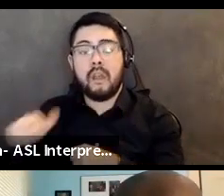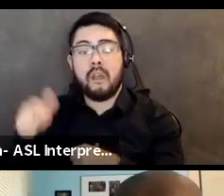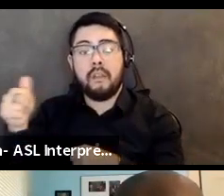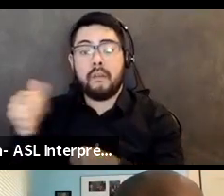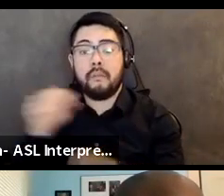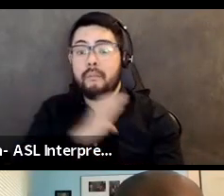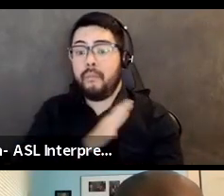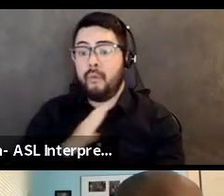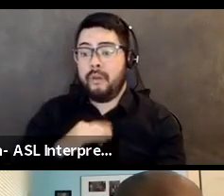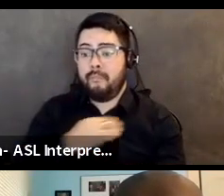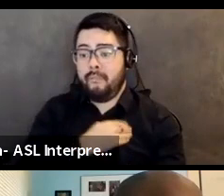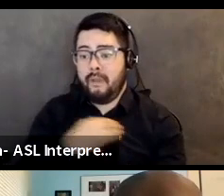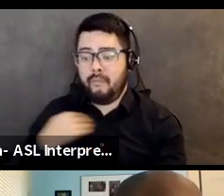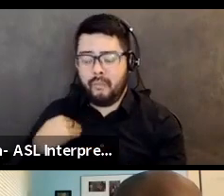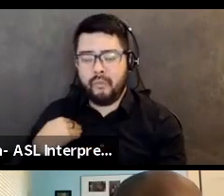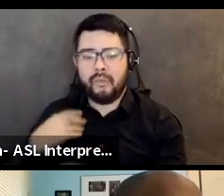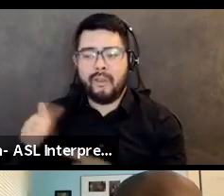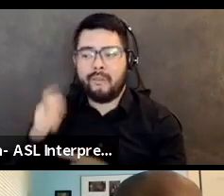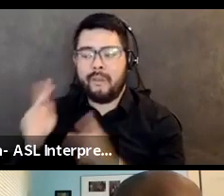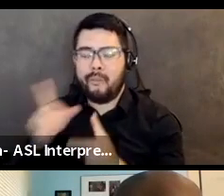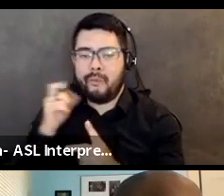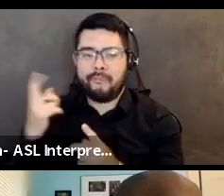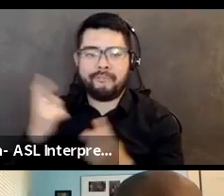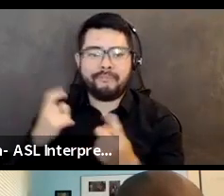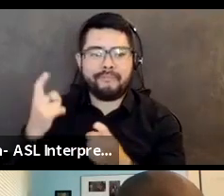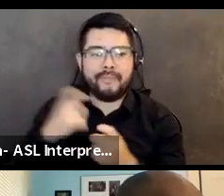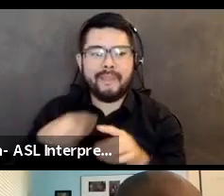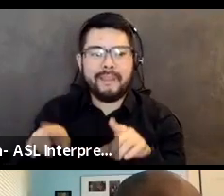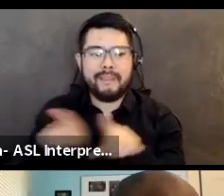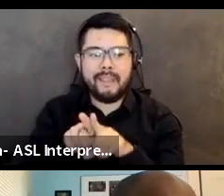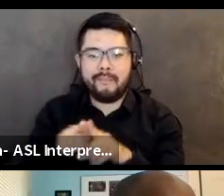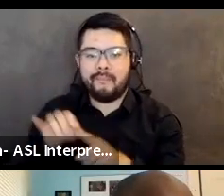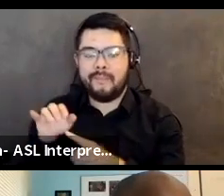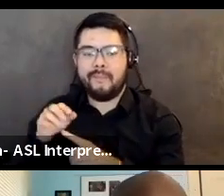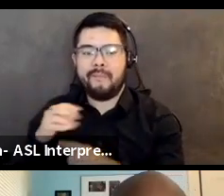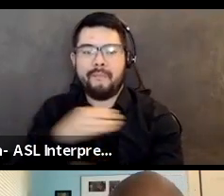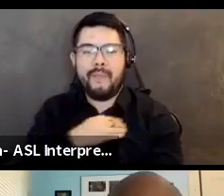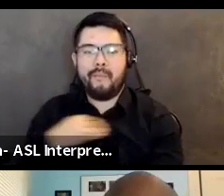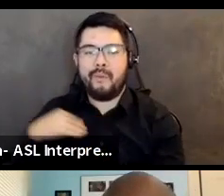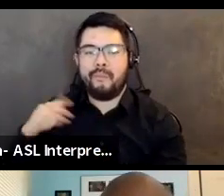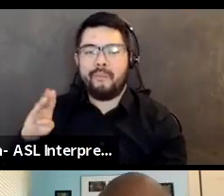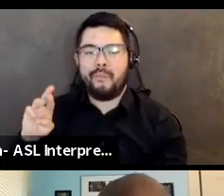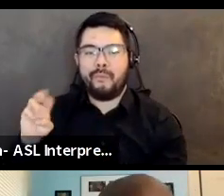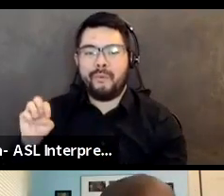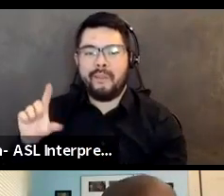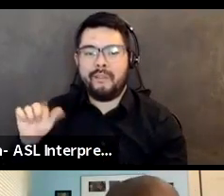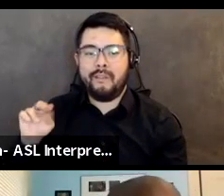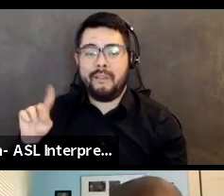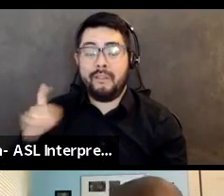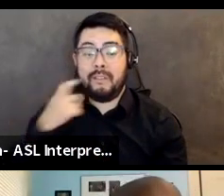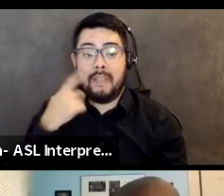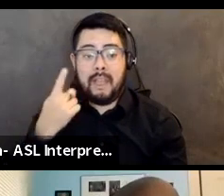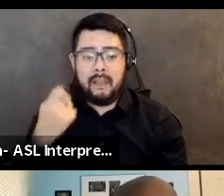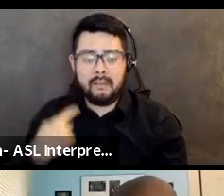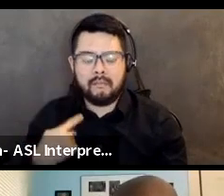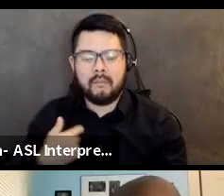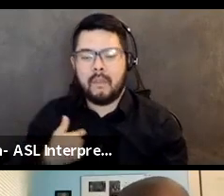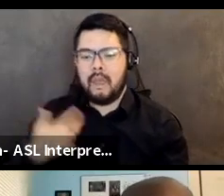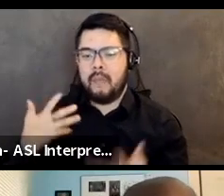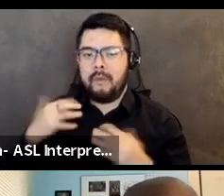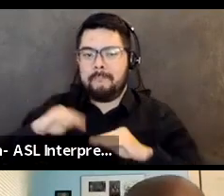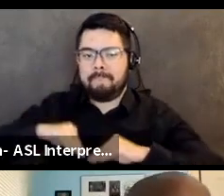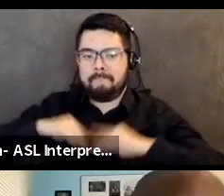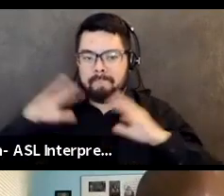had similar questions to what uh member todd brilliant just asked and i i think it would help to clarify the